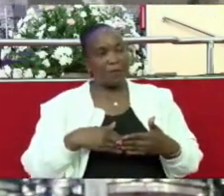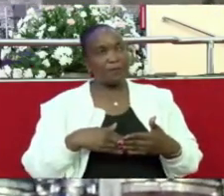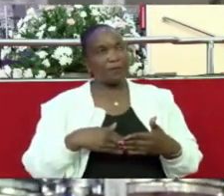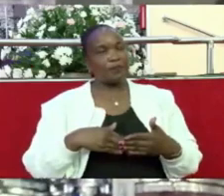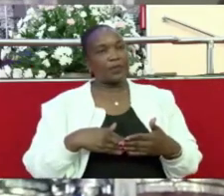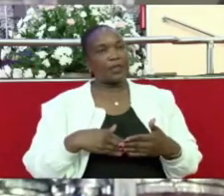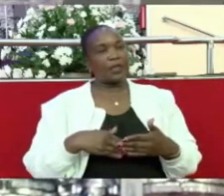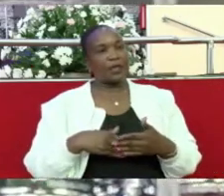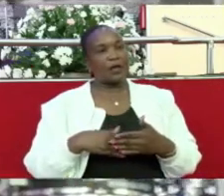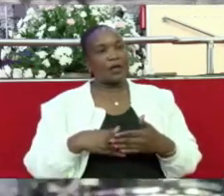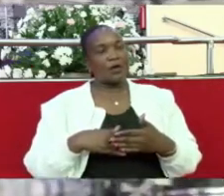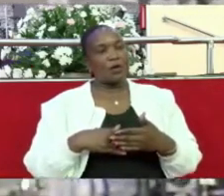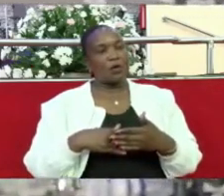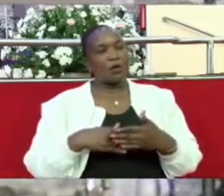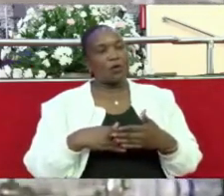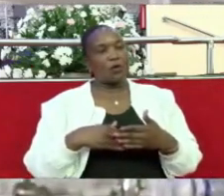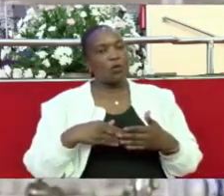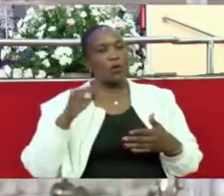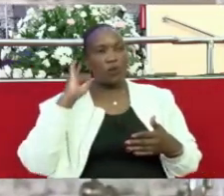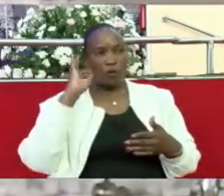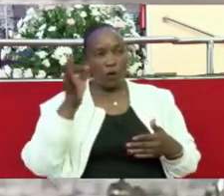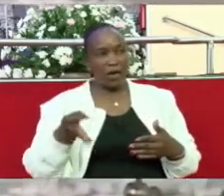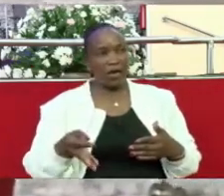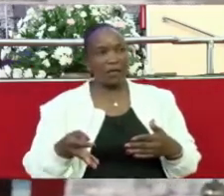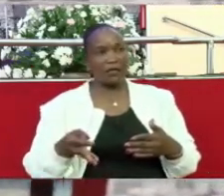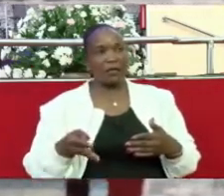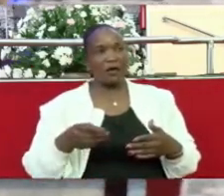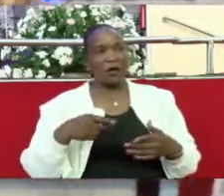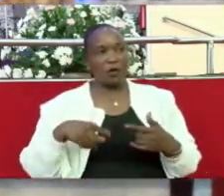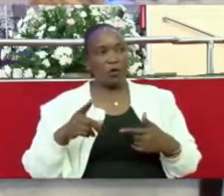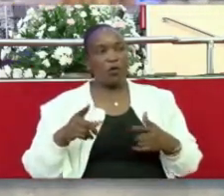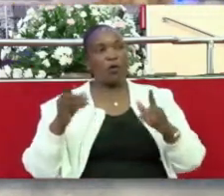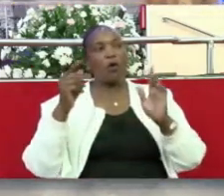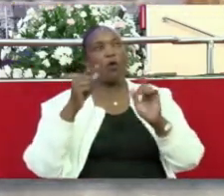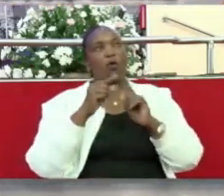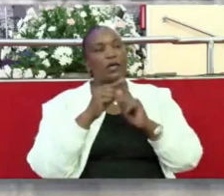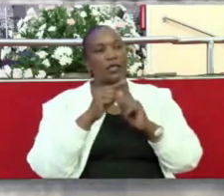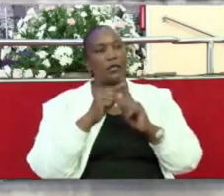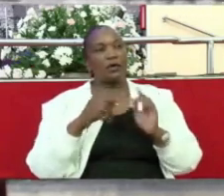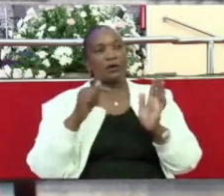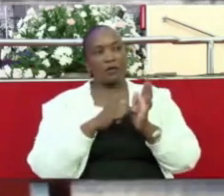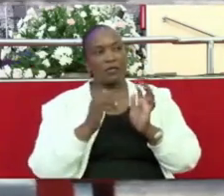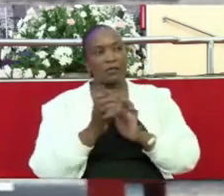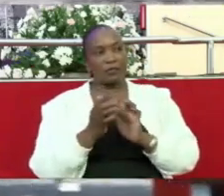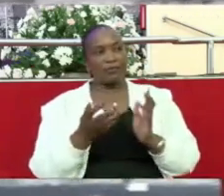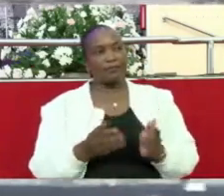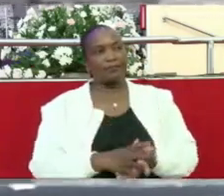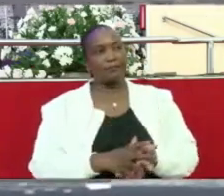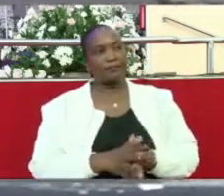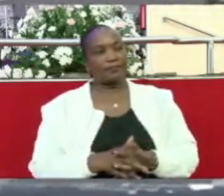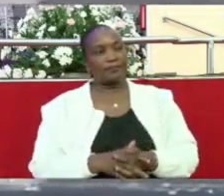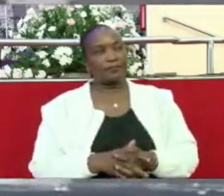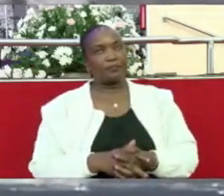asking, what do I do to obtain the grace? Grace of God is operational. The more we walk